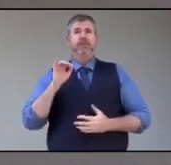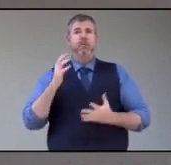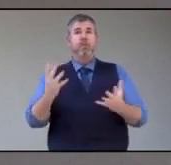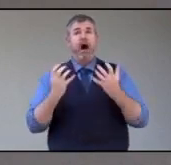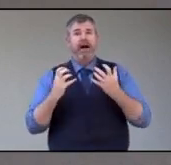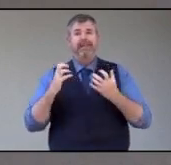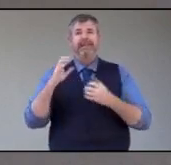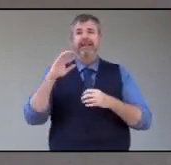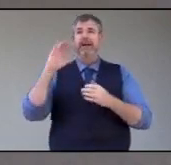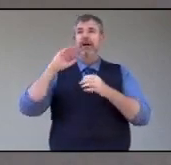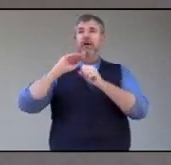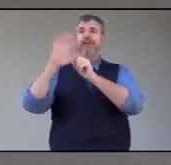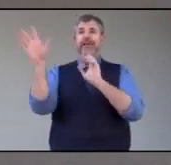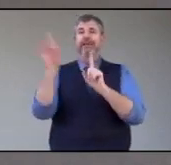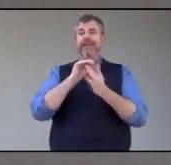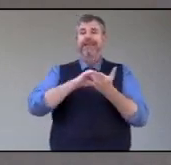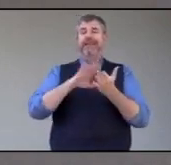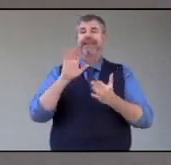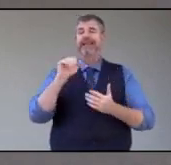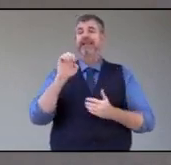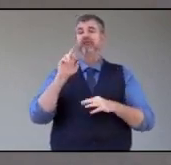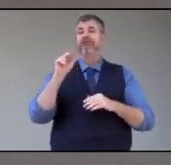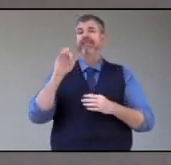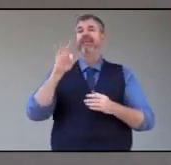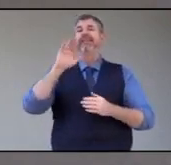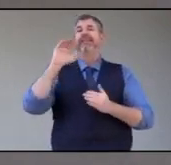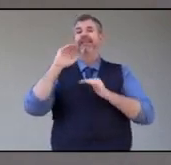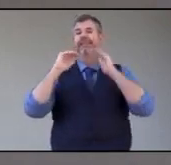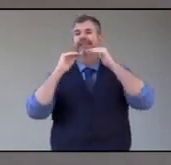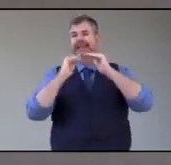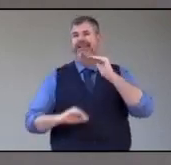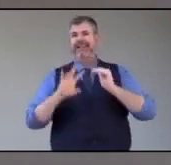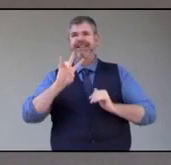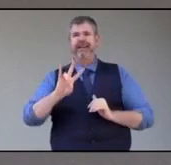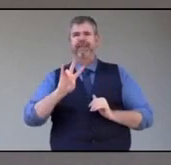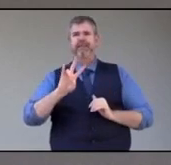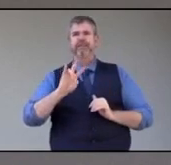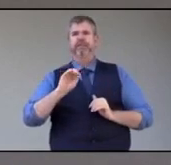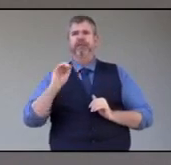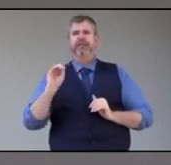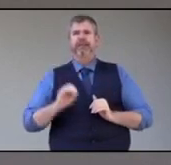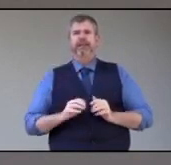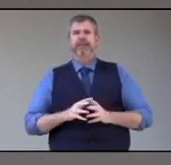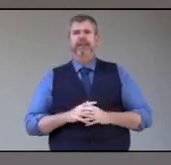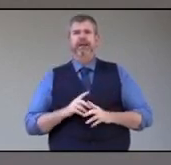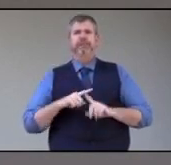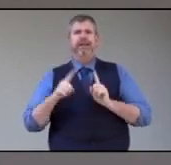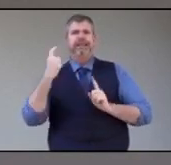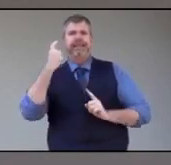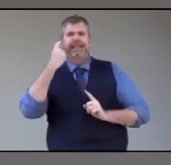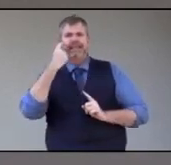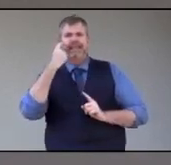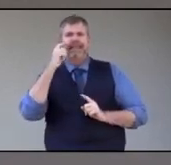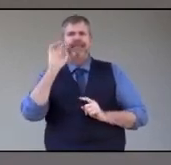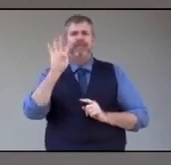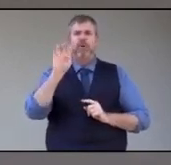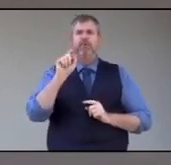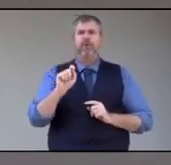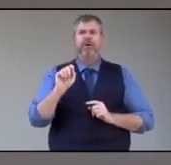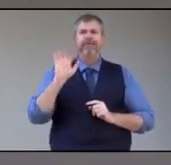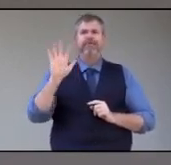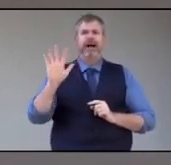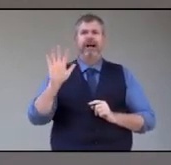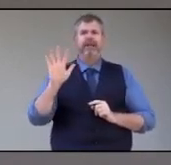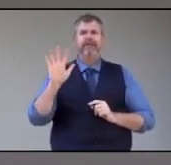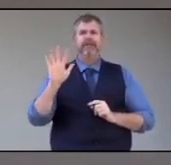The day before Halloween, our case rate in Santa Clara County was 4.5. We are now